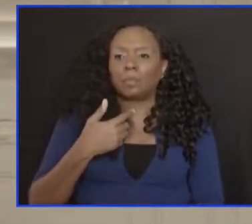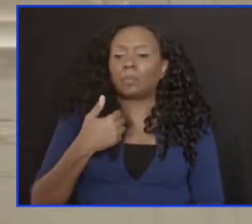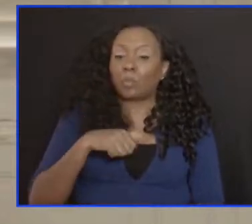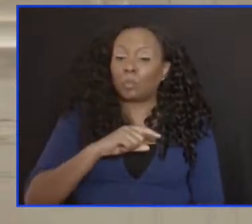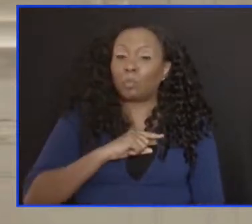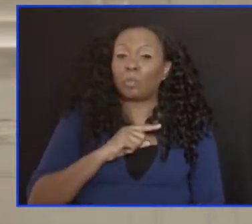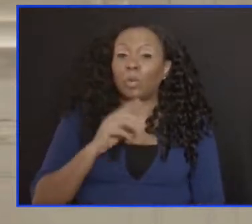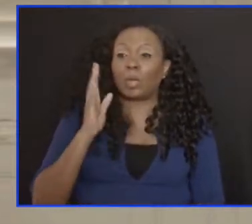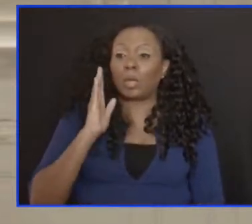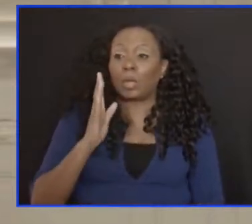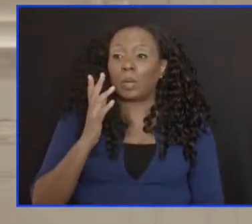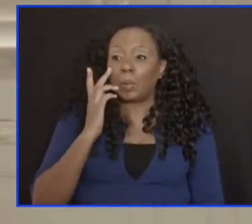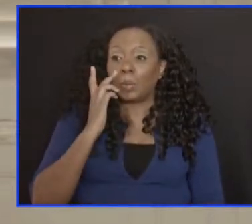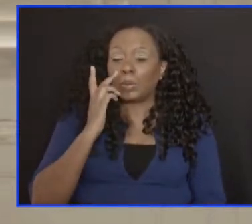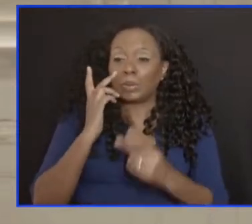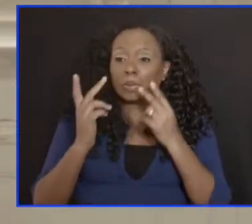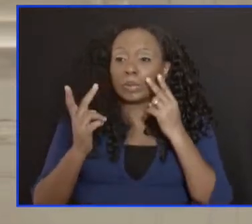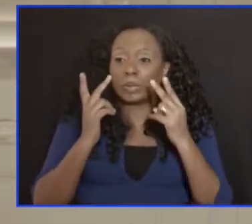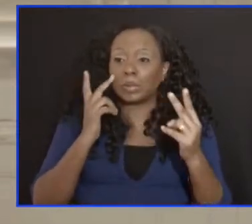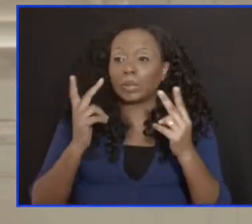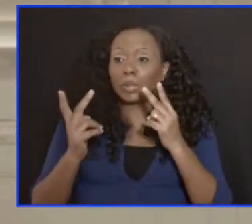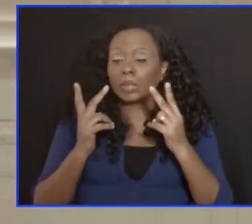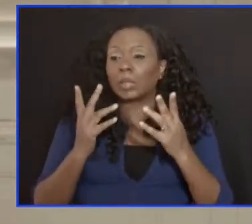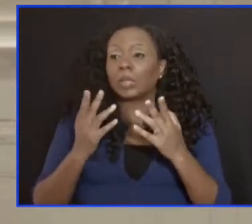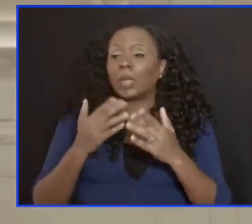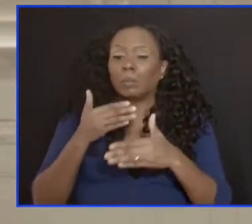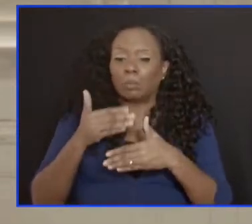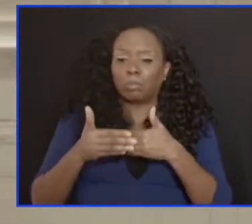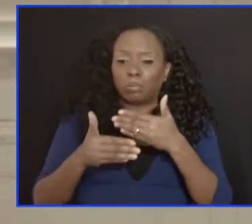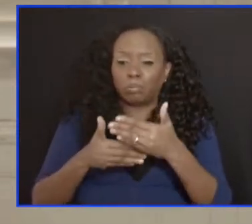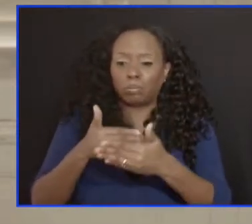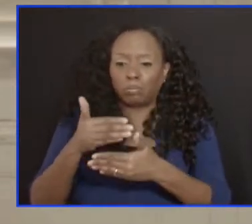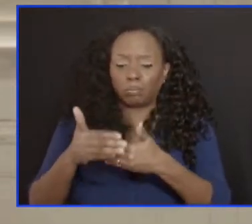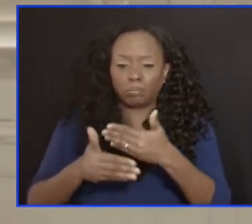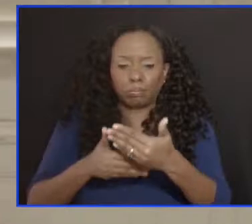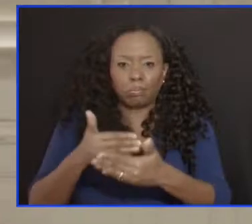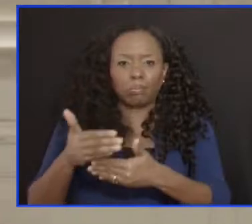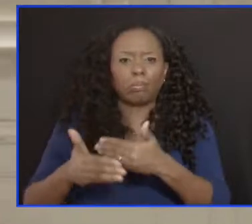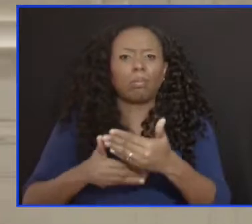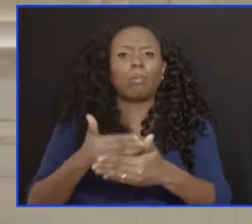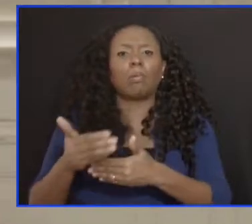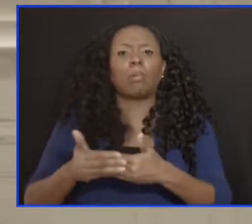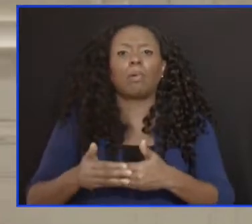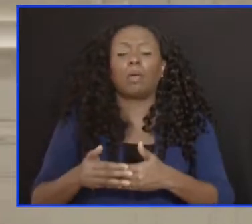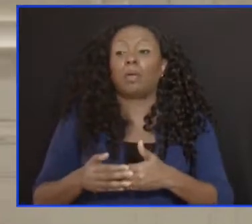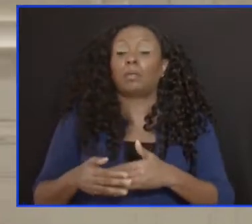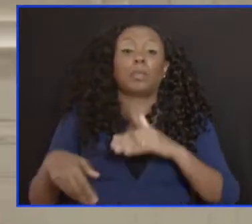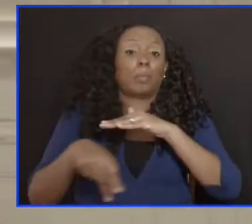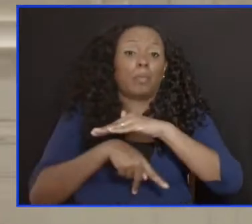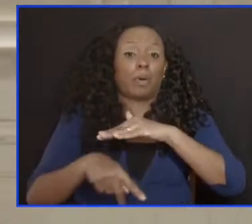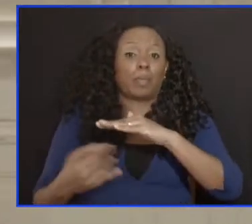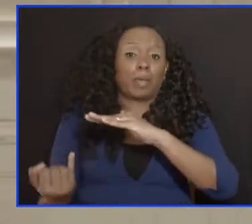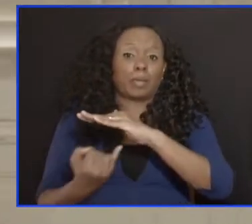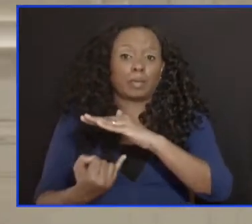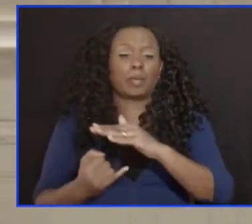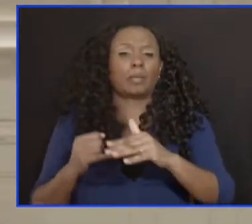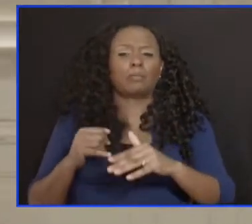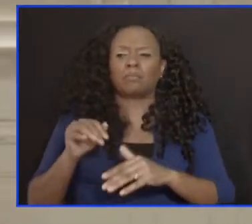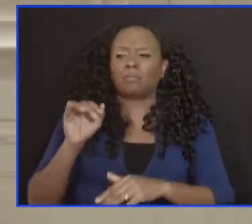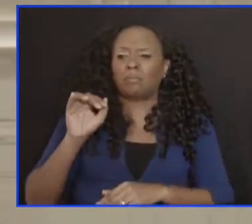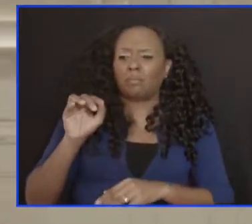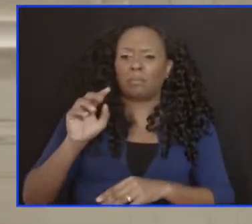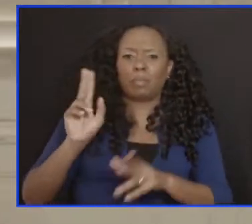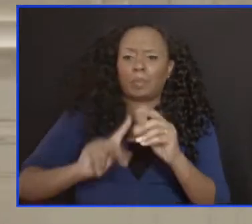to start and then expand, as opposed to go too fast and then you get yourself in trouble. So we'll start in primary isolation, where we have our most